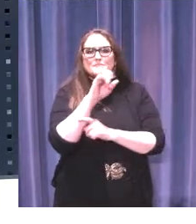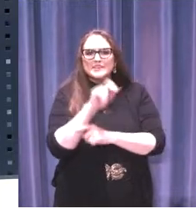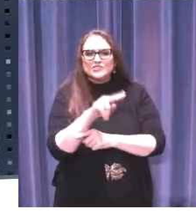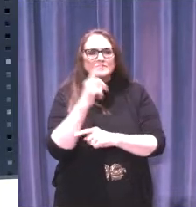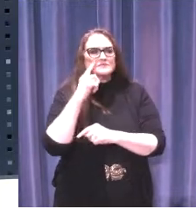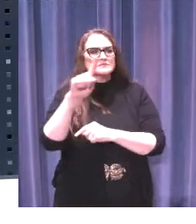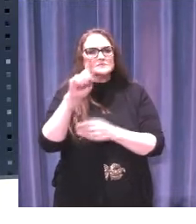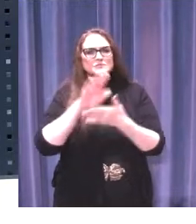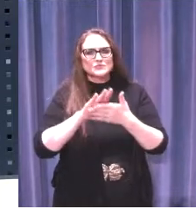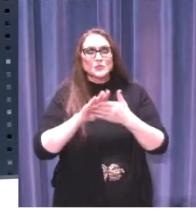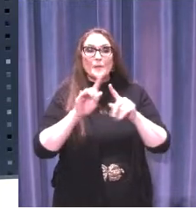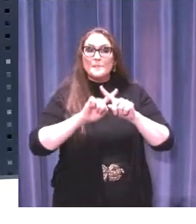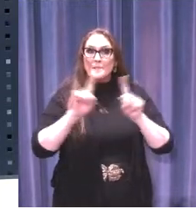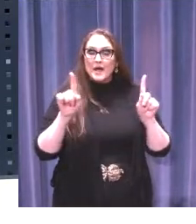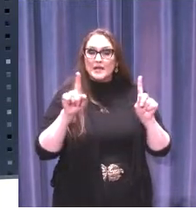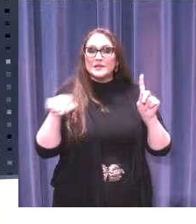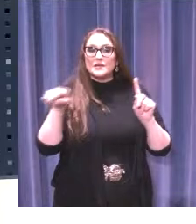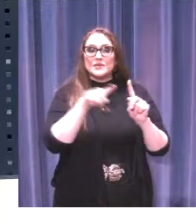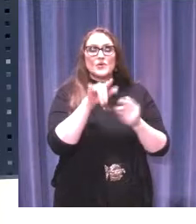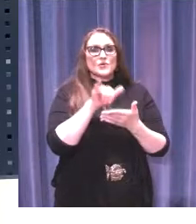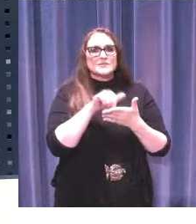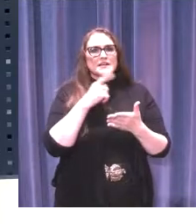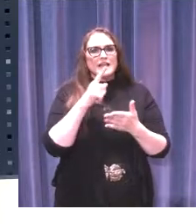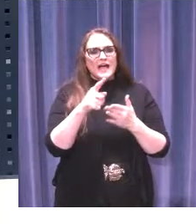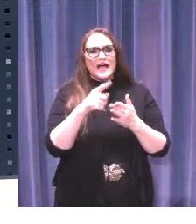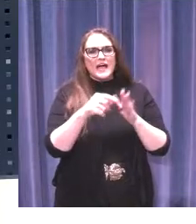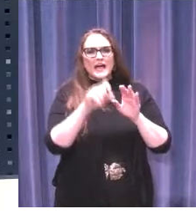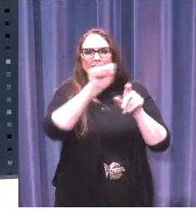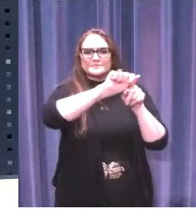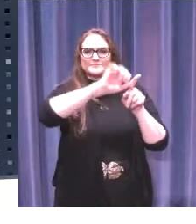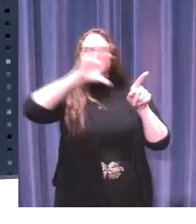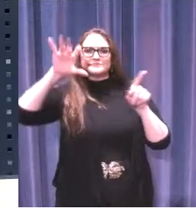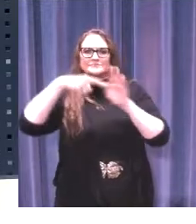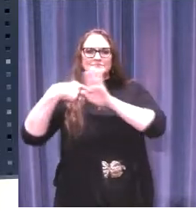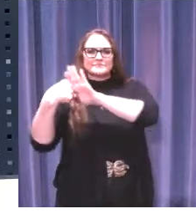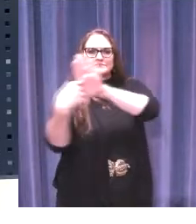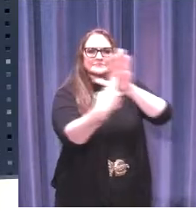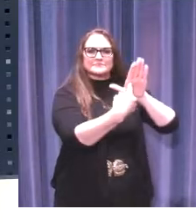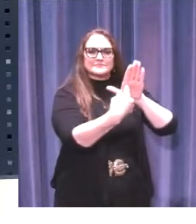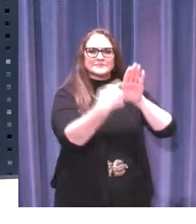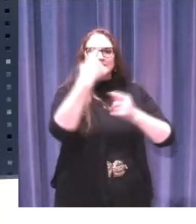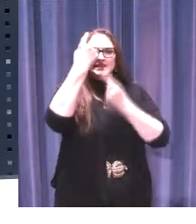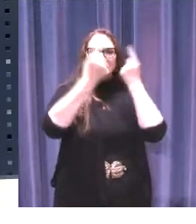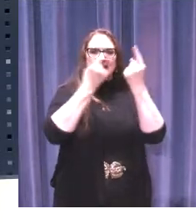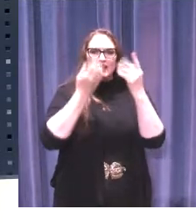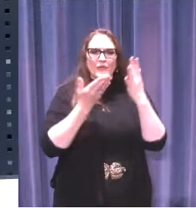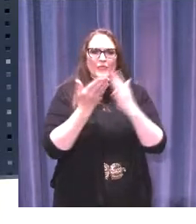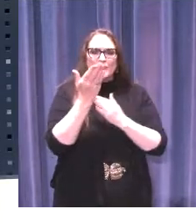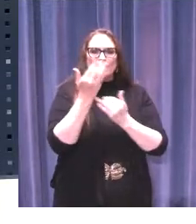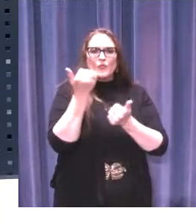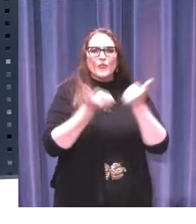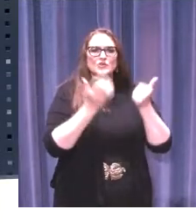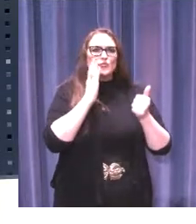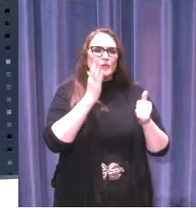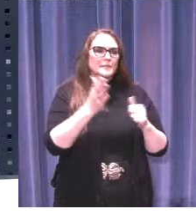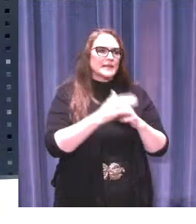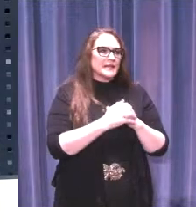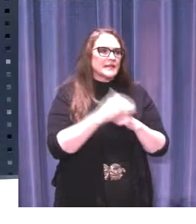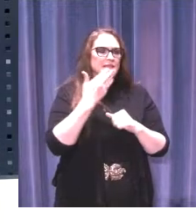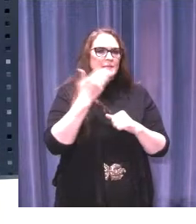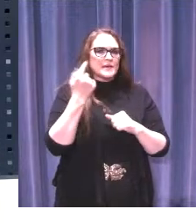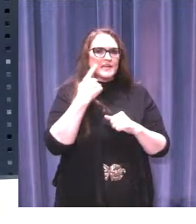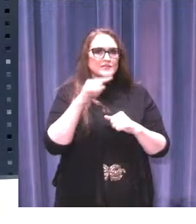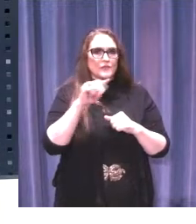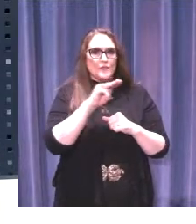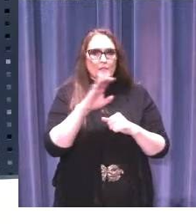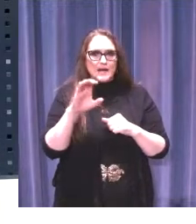school, but those that I've highlighted in thinking through which would be the best for